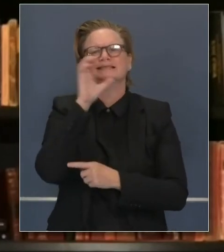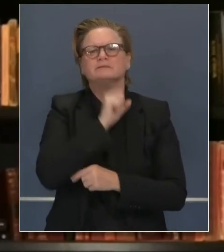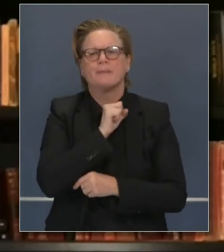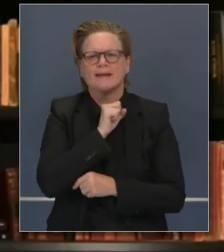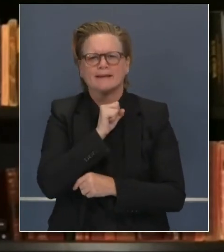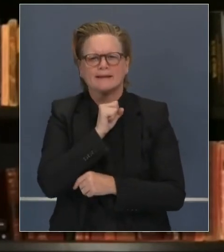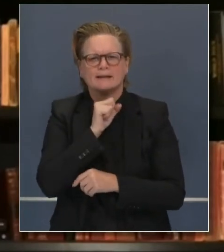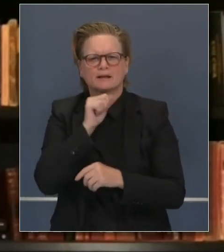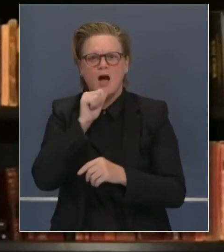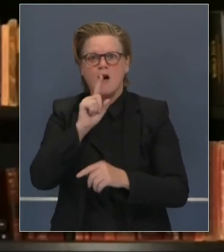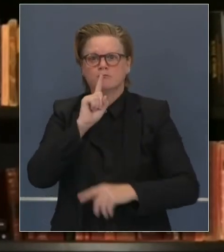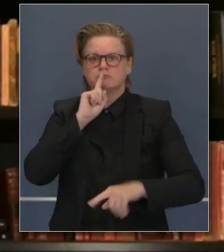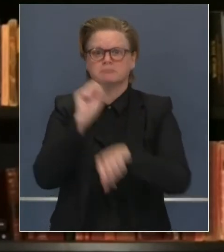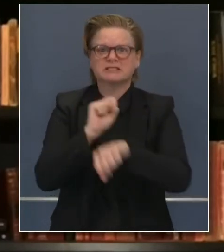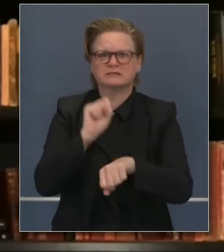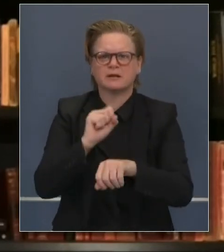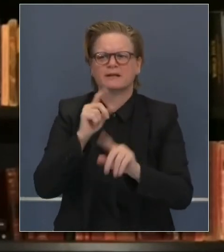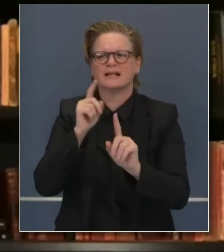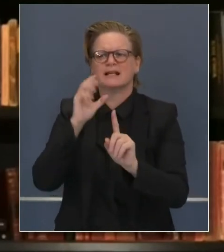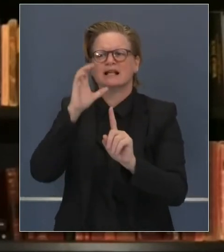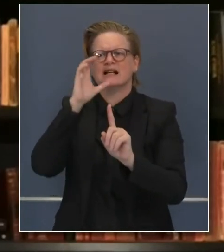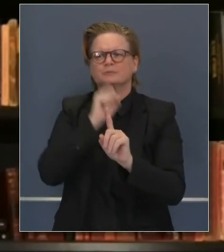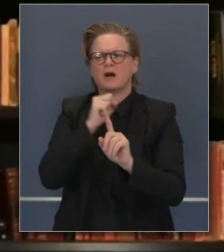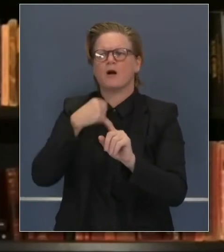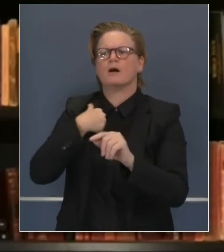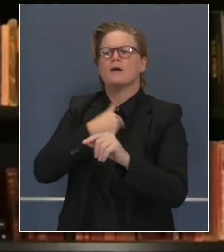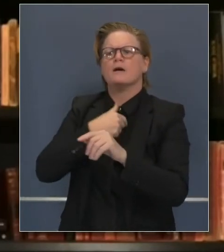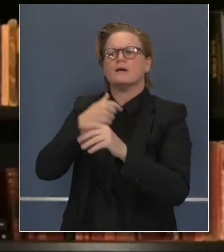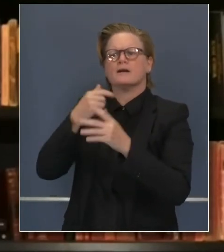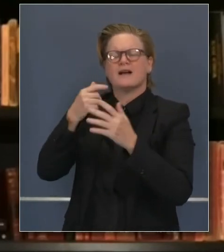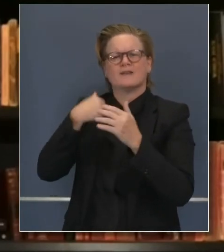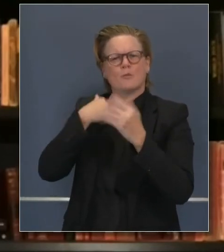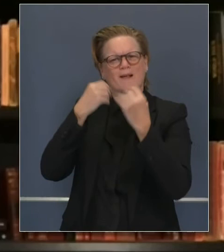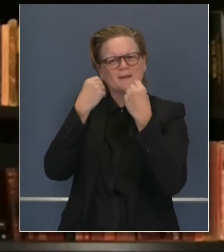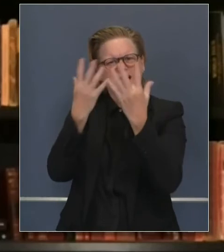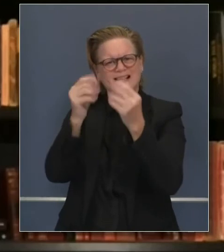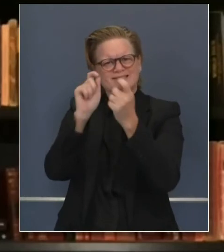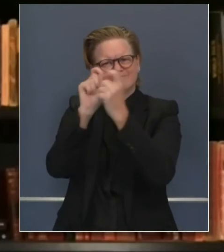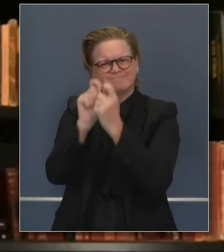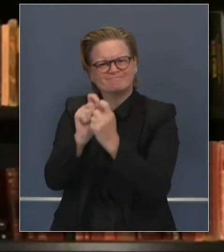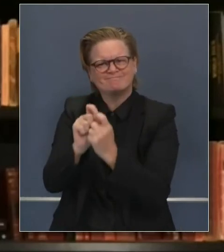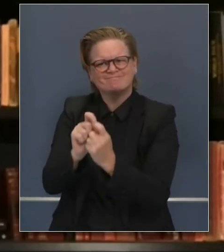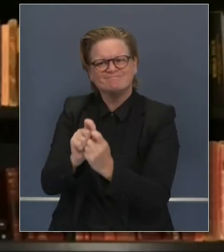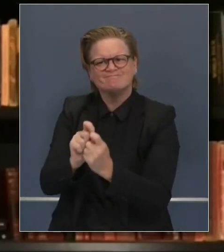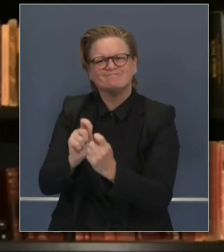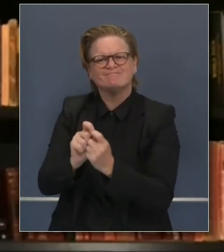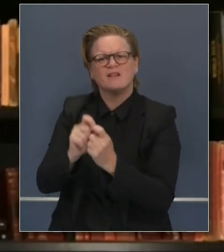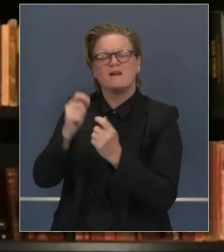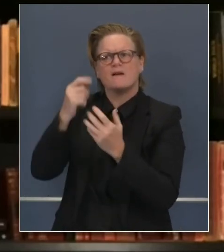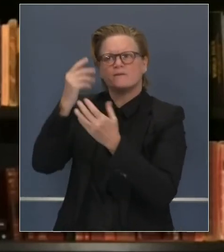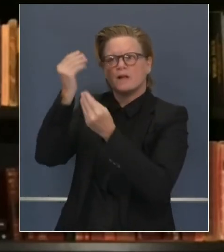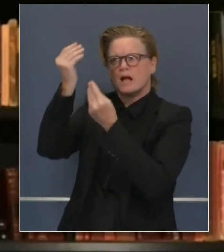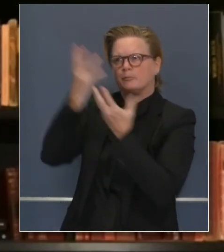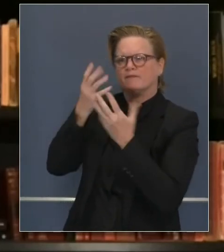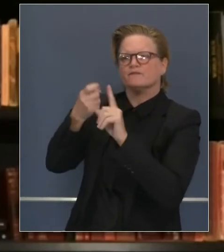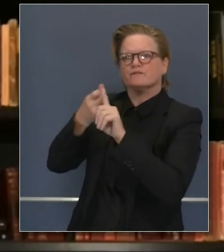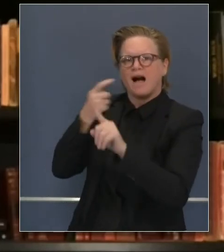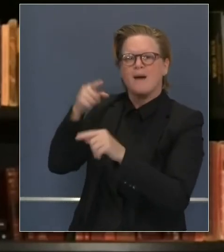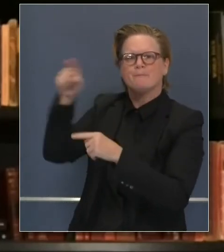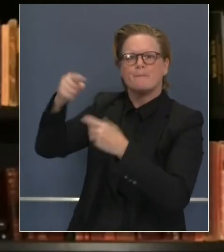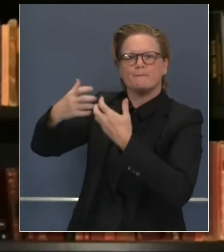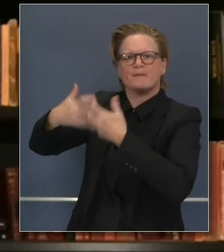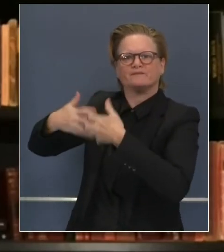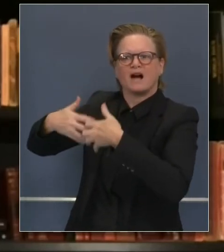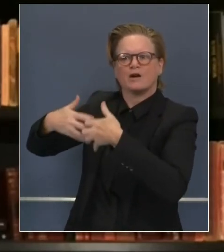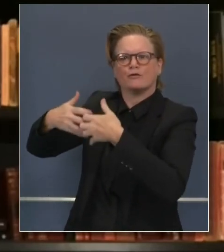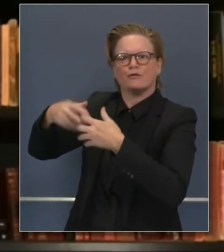you details once we receive that information from the manufacturers through McKesson, through Pfizer, and